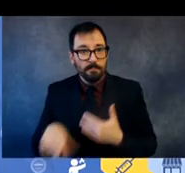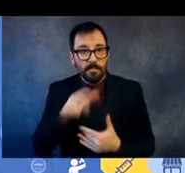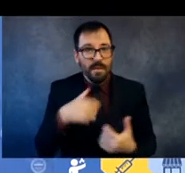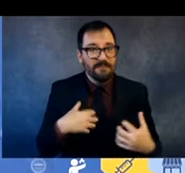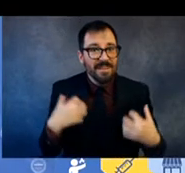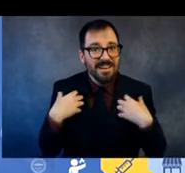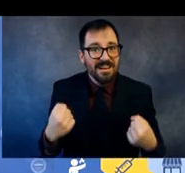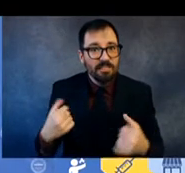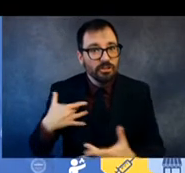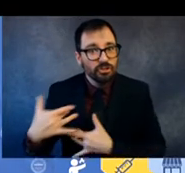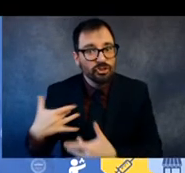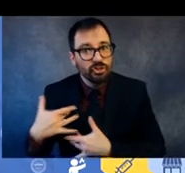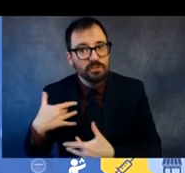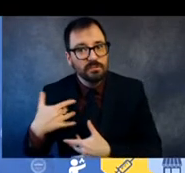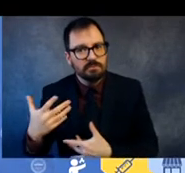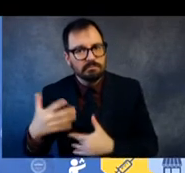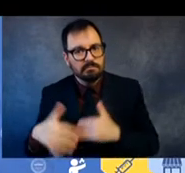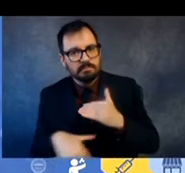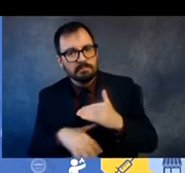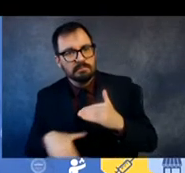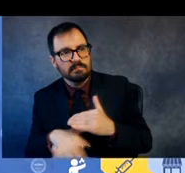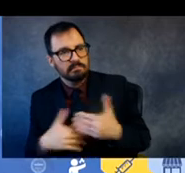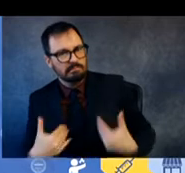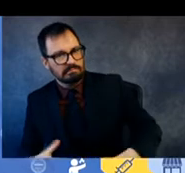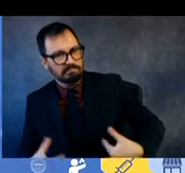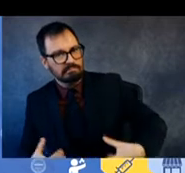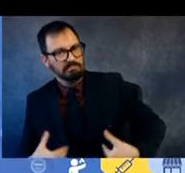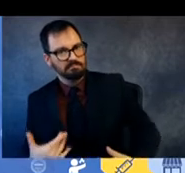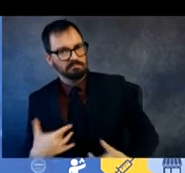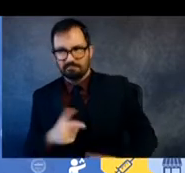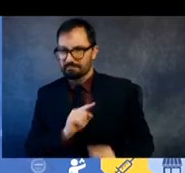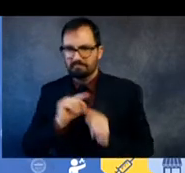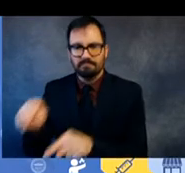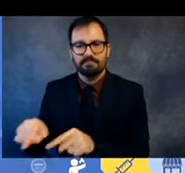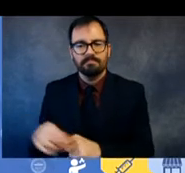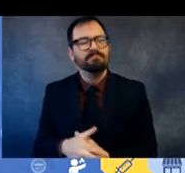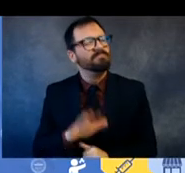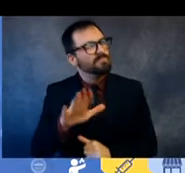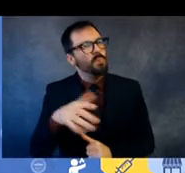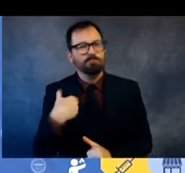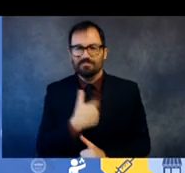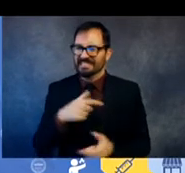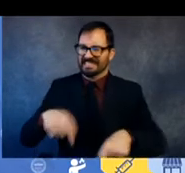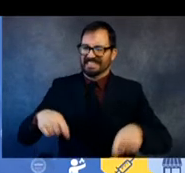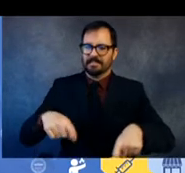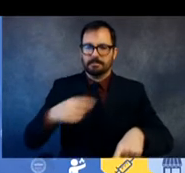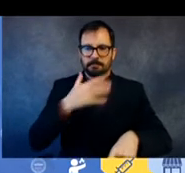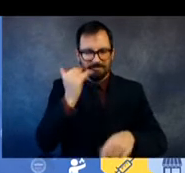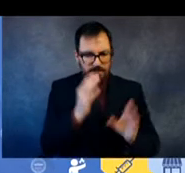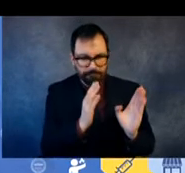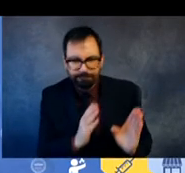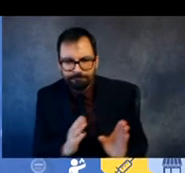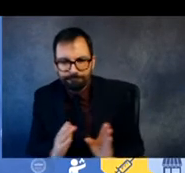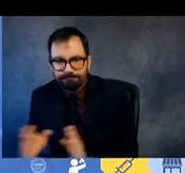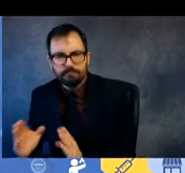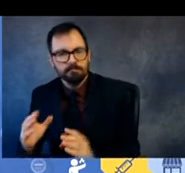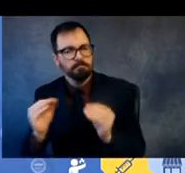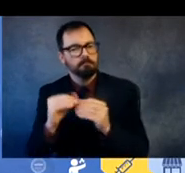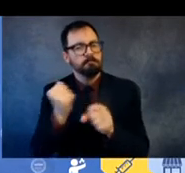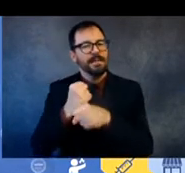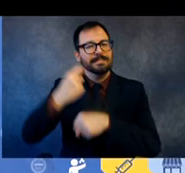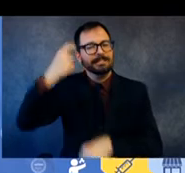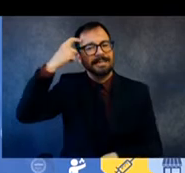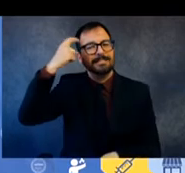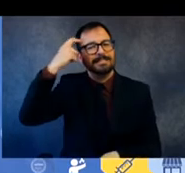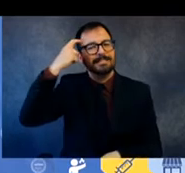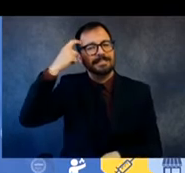complications. So we were asking for a more methodical and logical process of having people register so